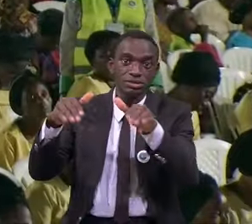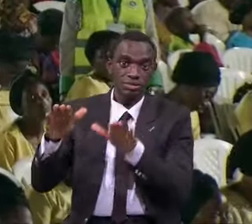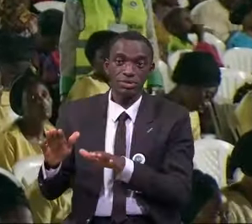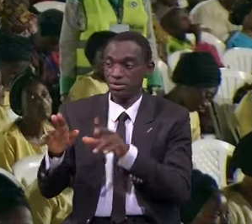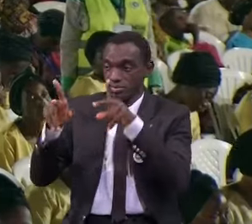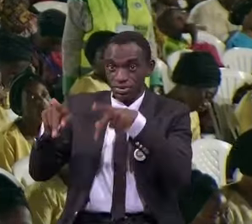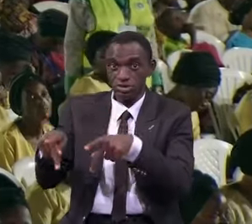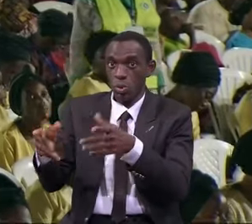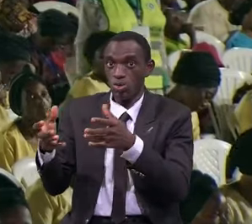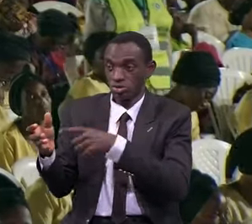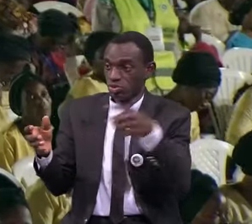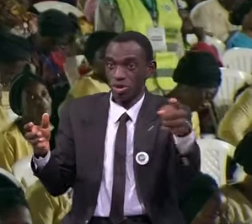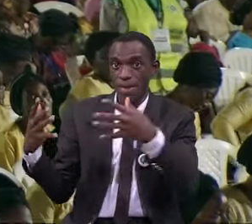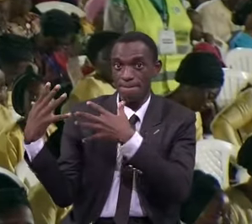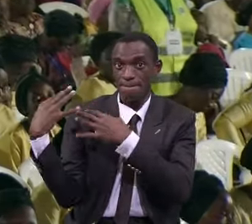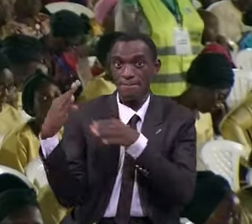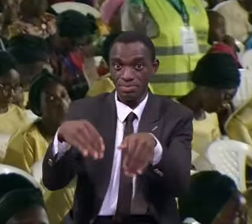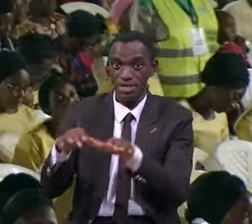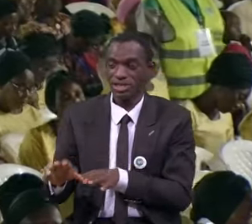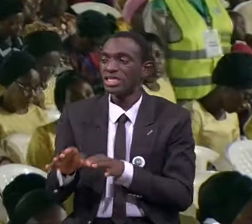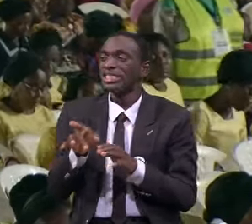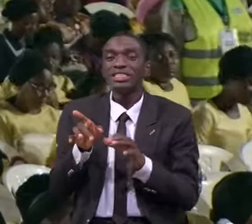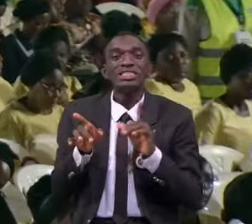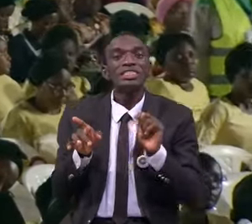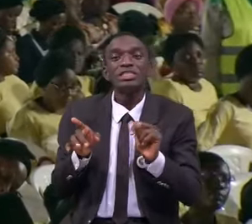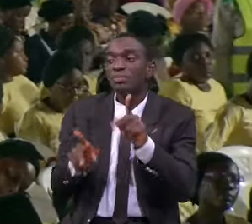The carrier of the dead child,